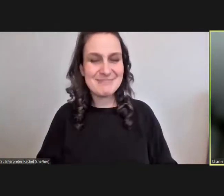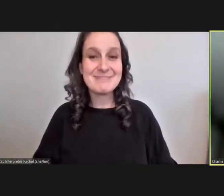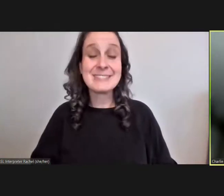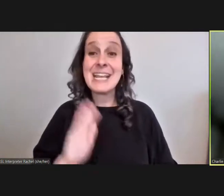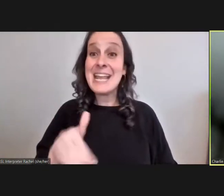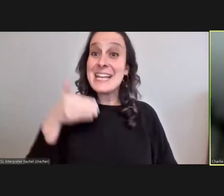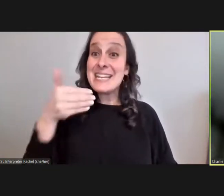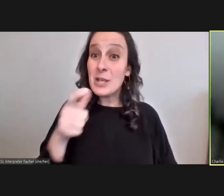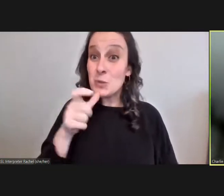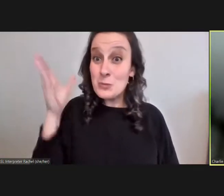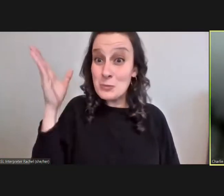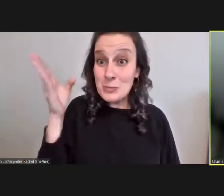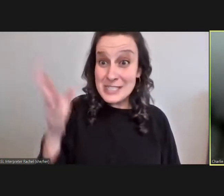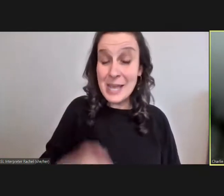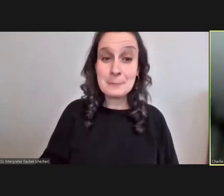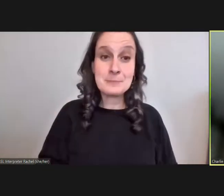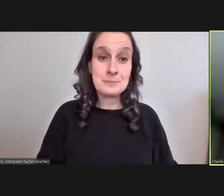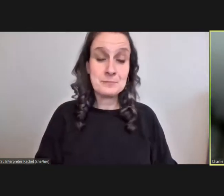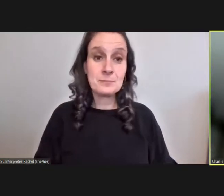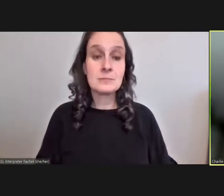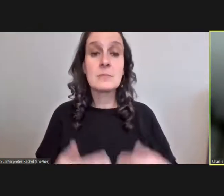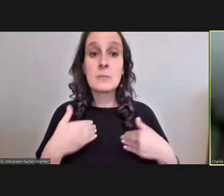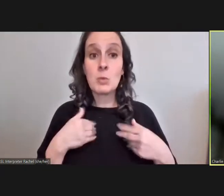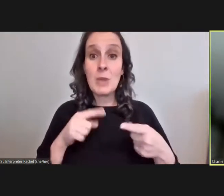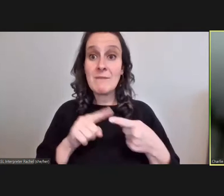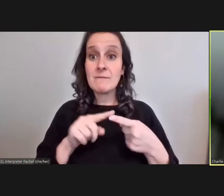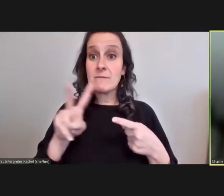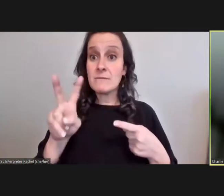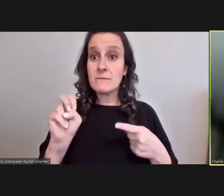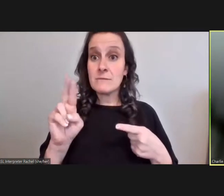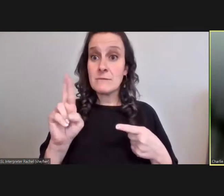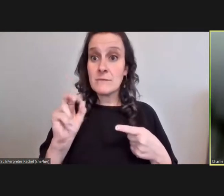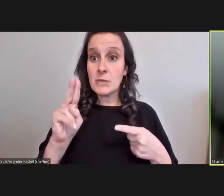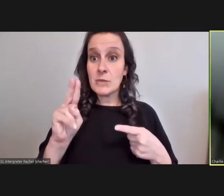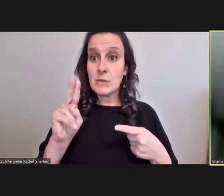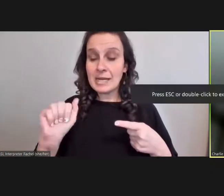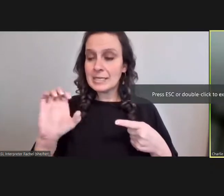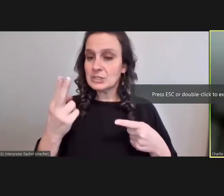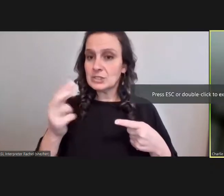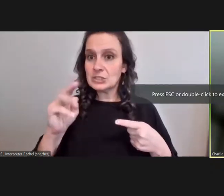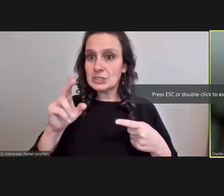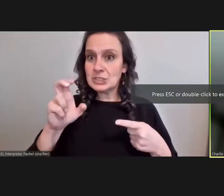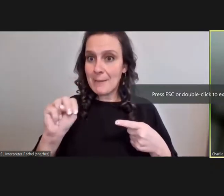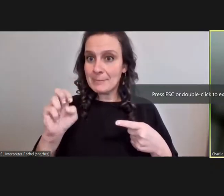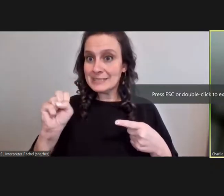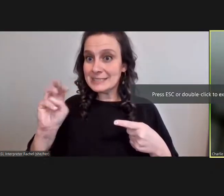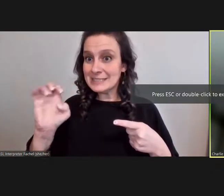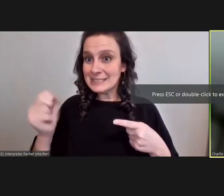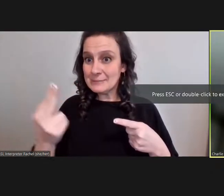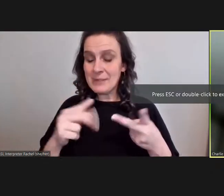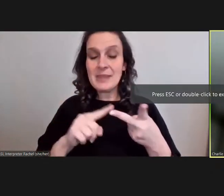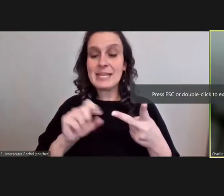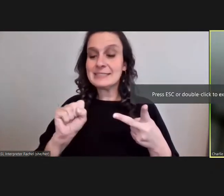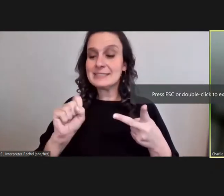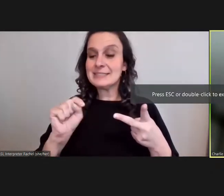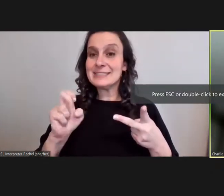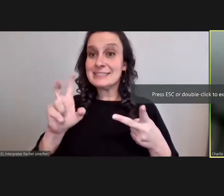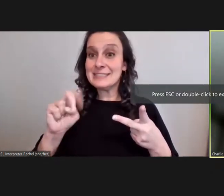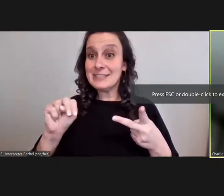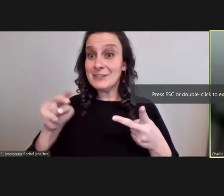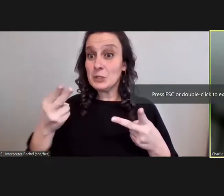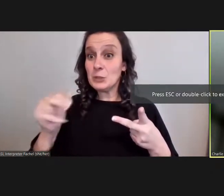up is we have Veronica Chapman-Smith and Stephen Humes, who